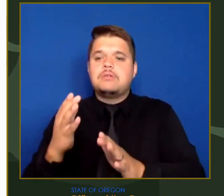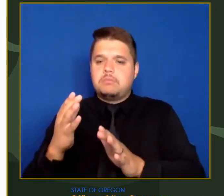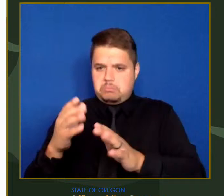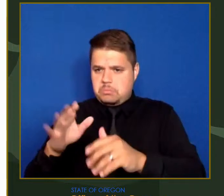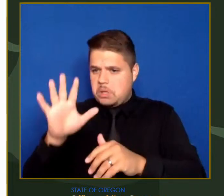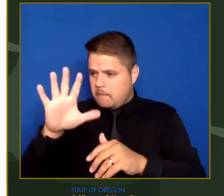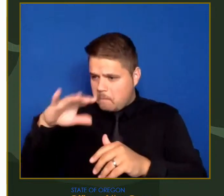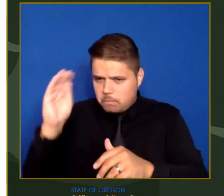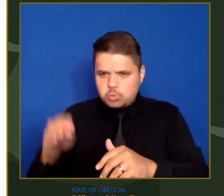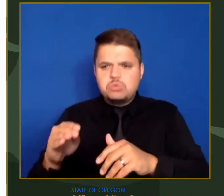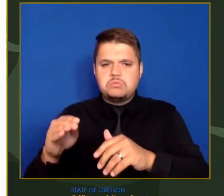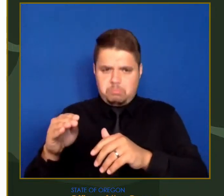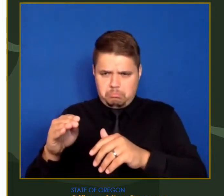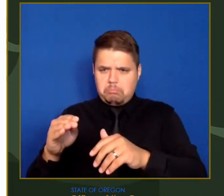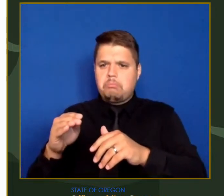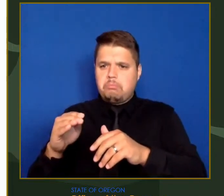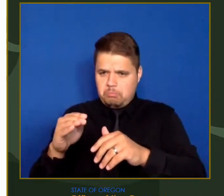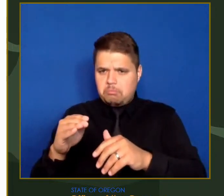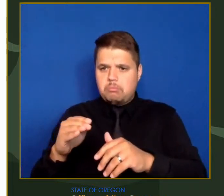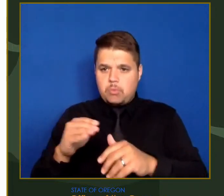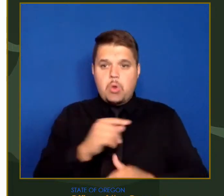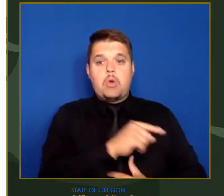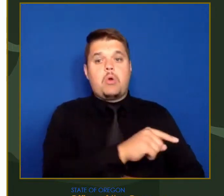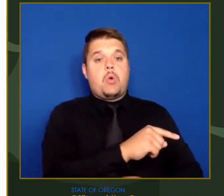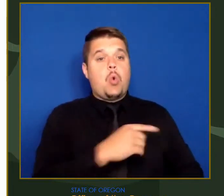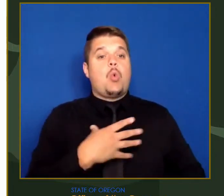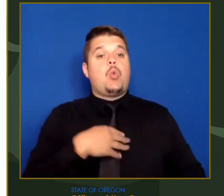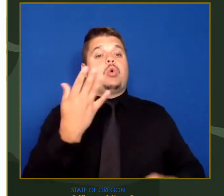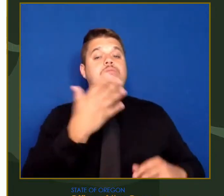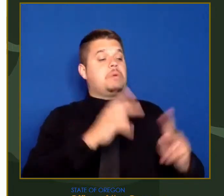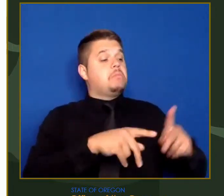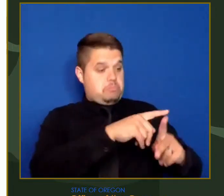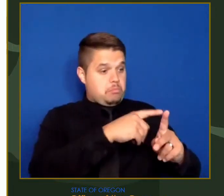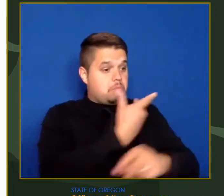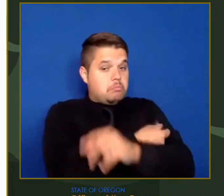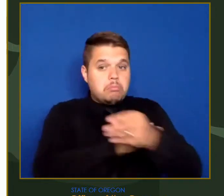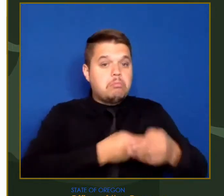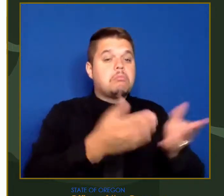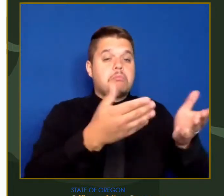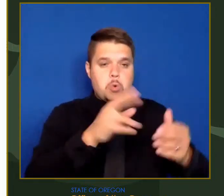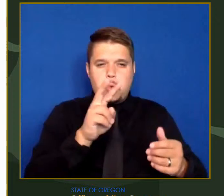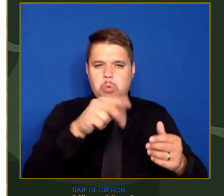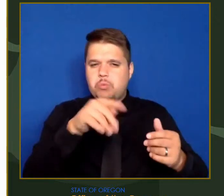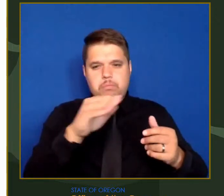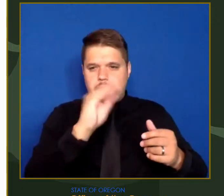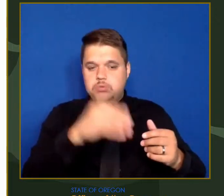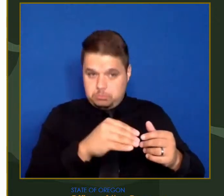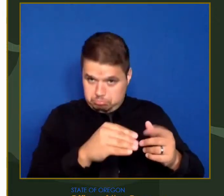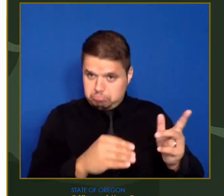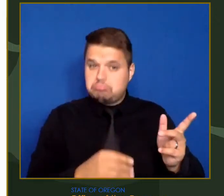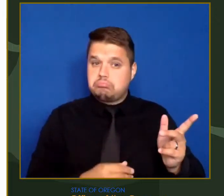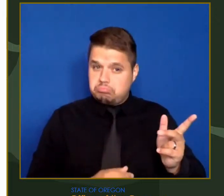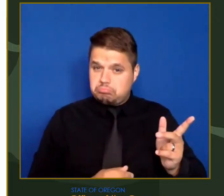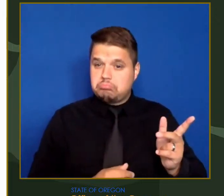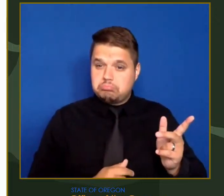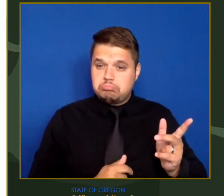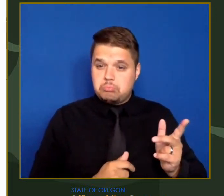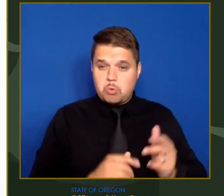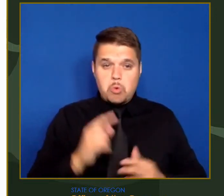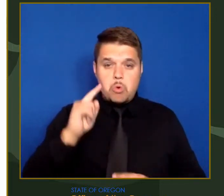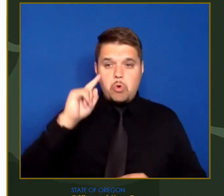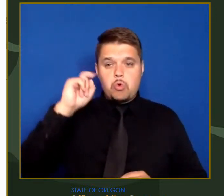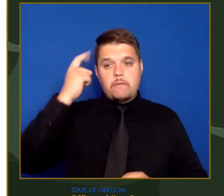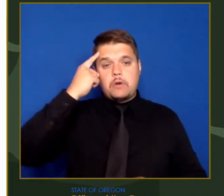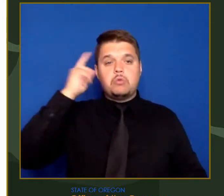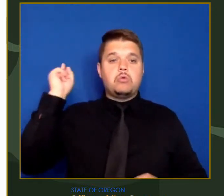white Oregonians increased 2.5%. Finally, beyond the incentives Governor Brown has announced and the many local